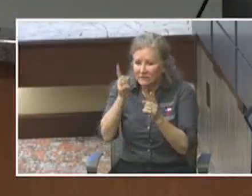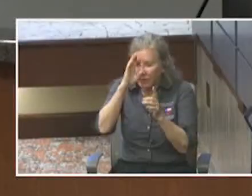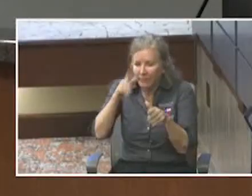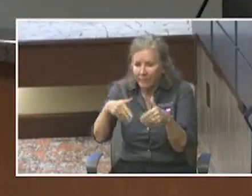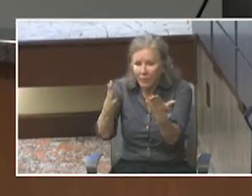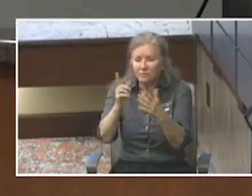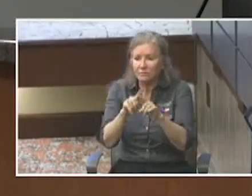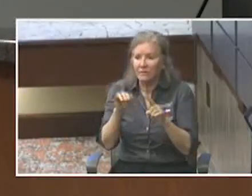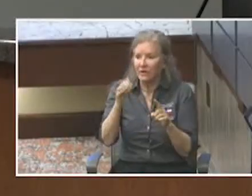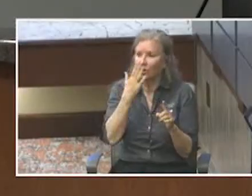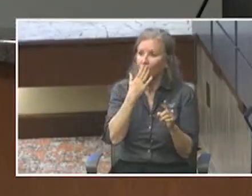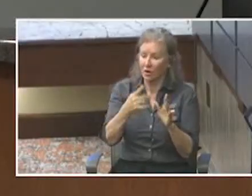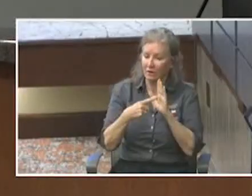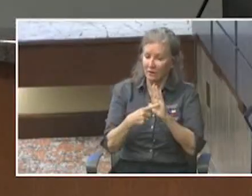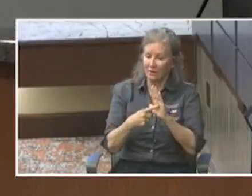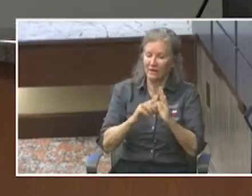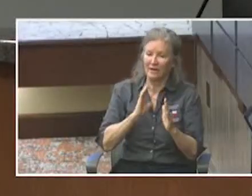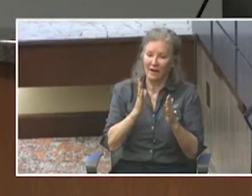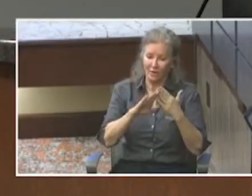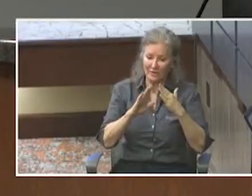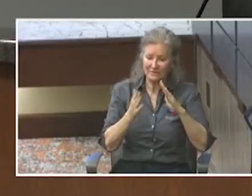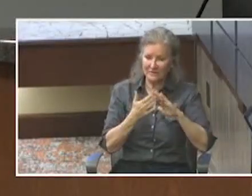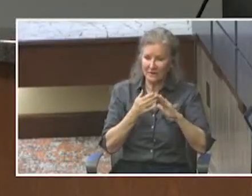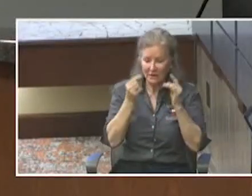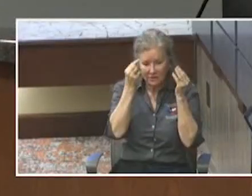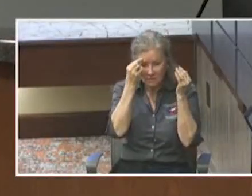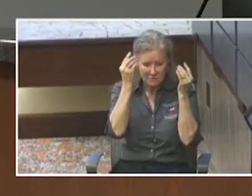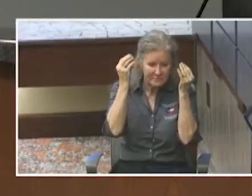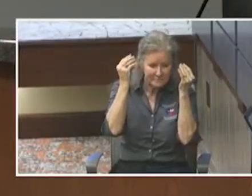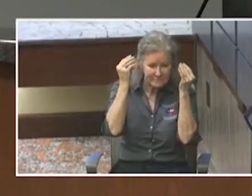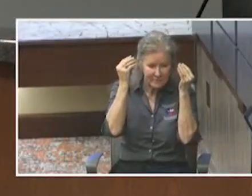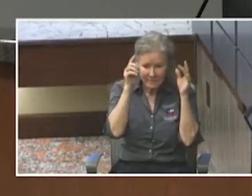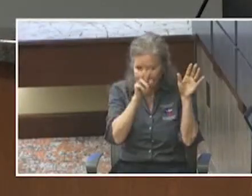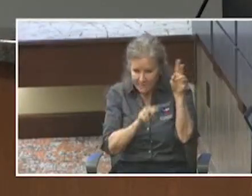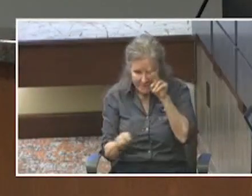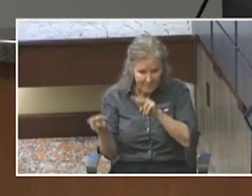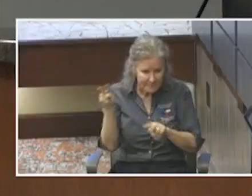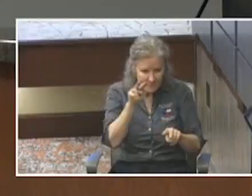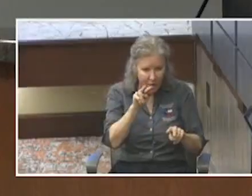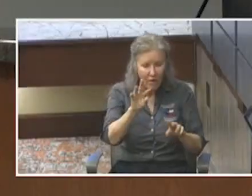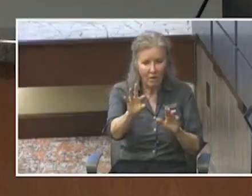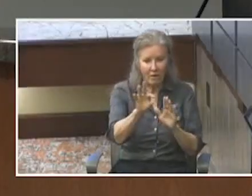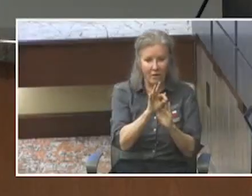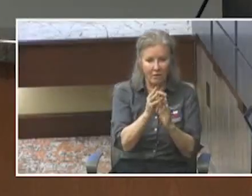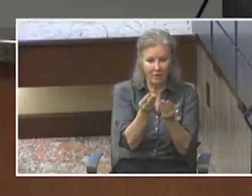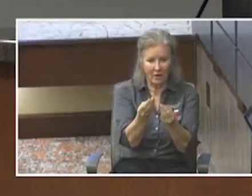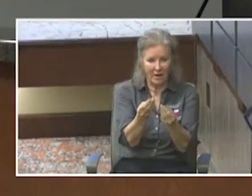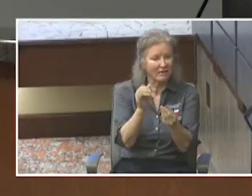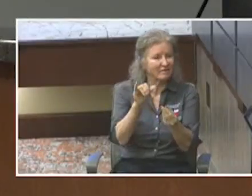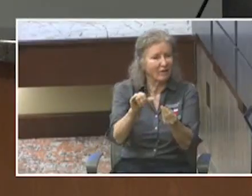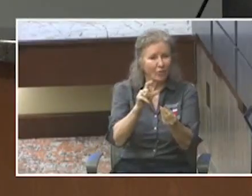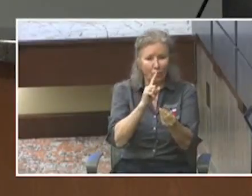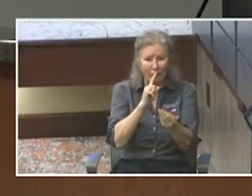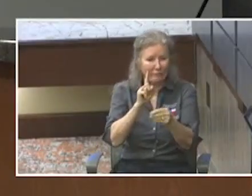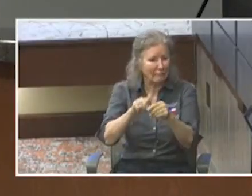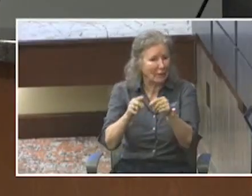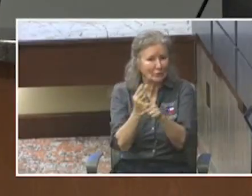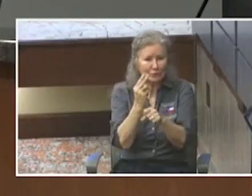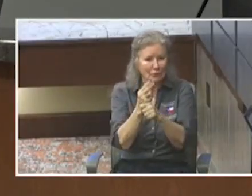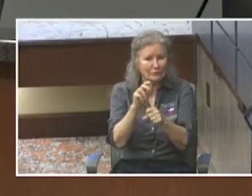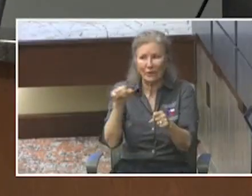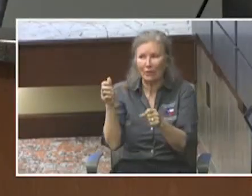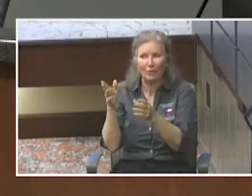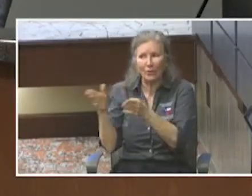great example of the city being strategic and identifying a piece of land that is not really developable or usable in